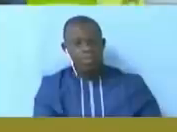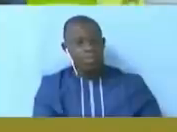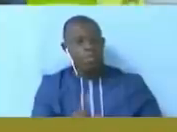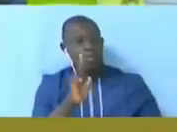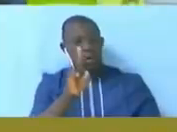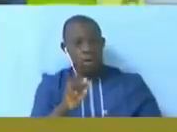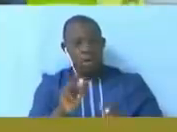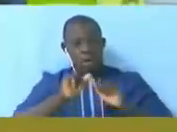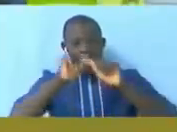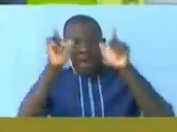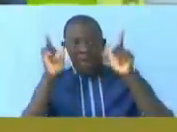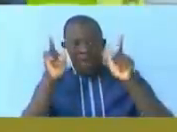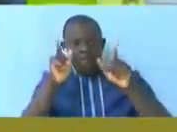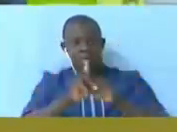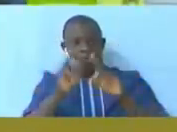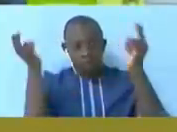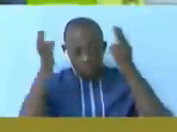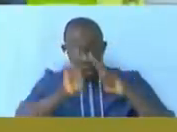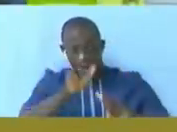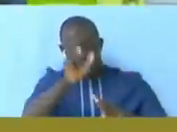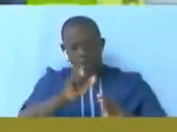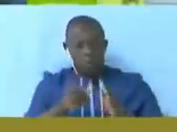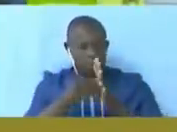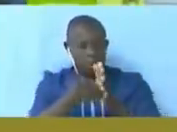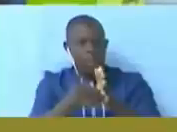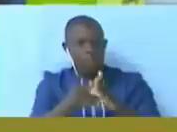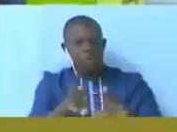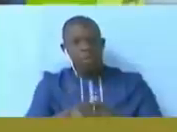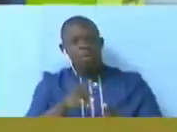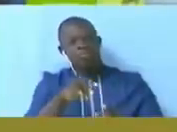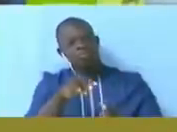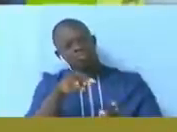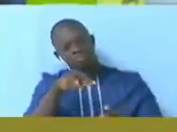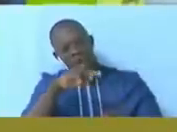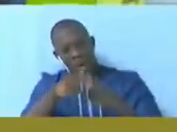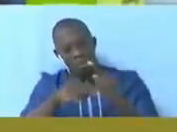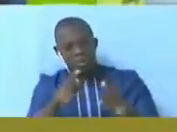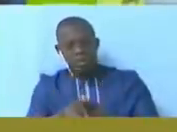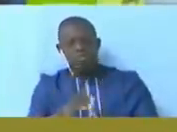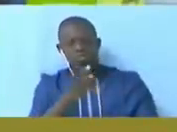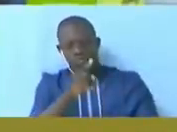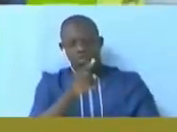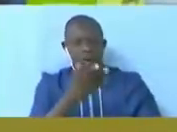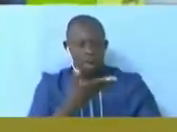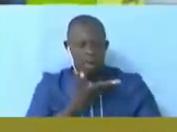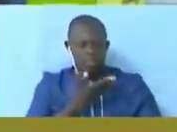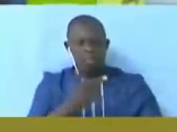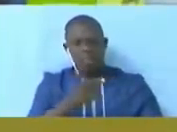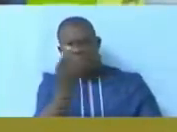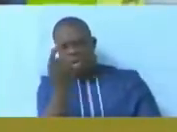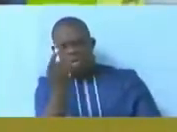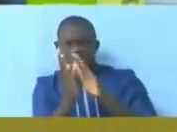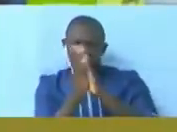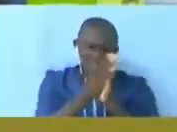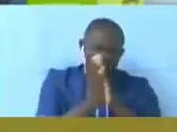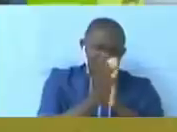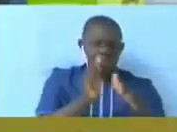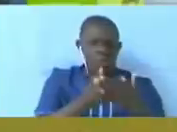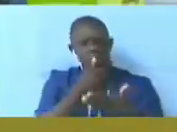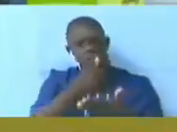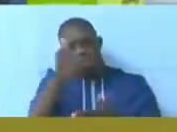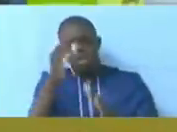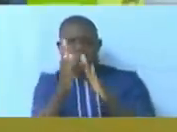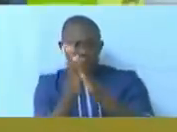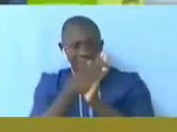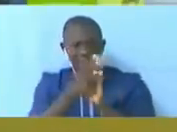was, you were permanently confronted with one challenge or the other. Watumo magistrate olu ila